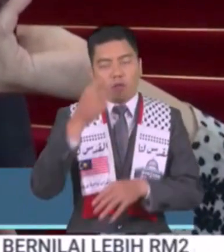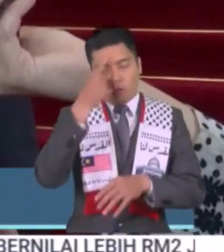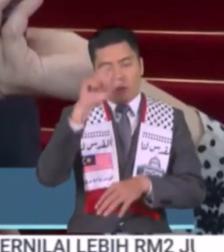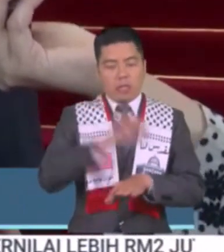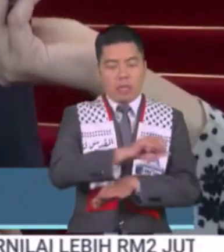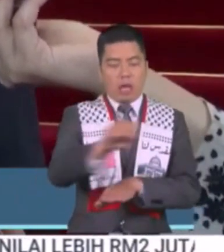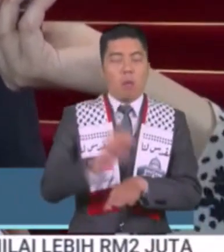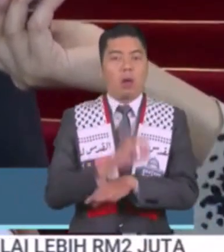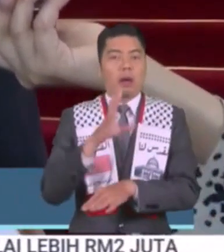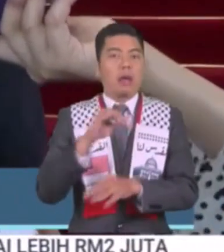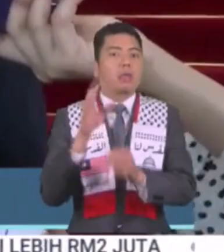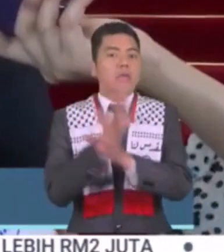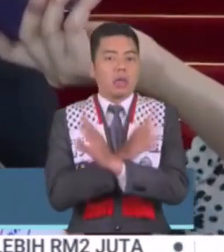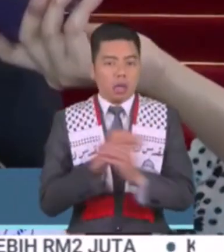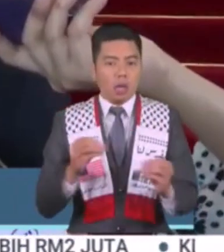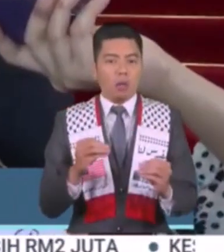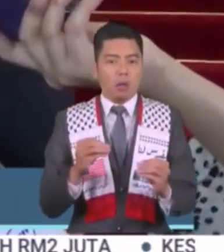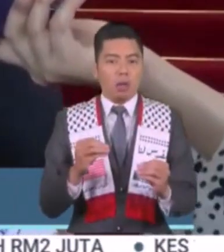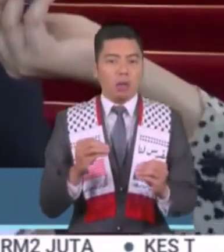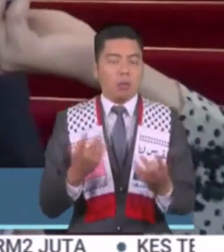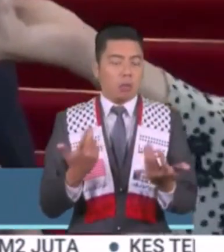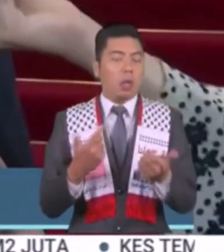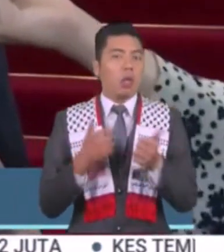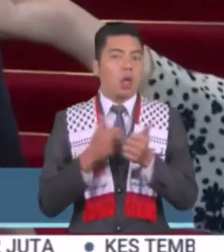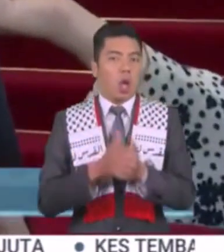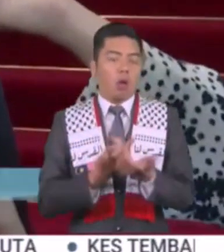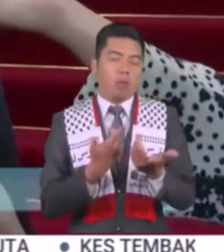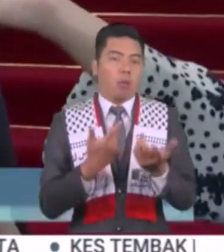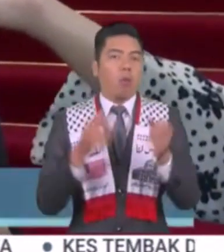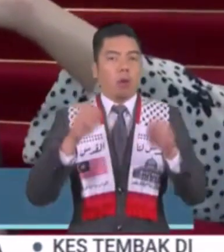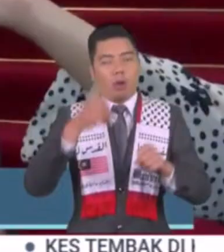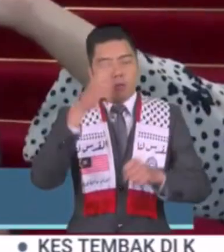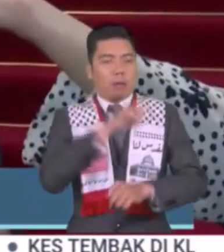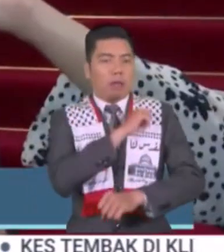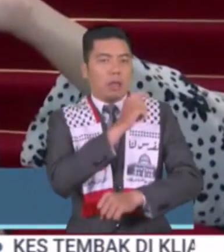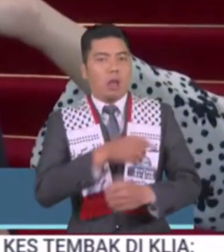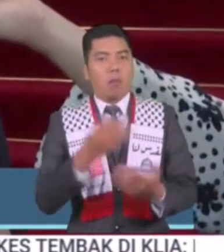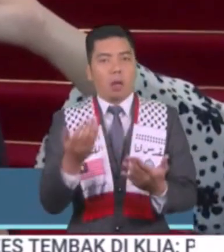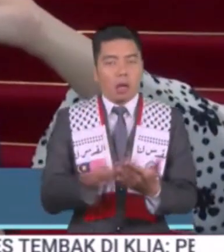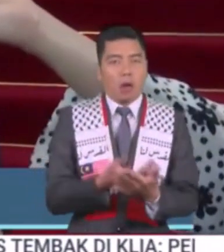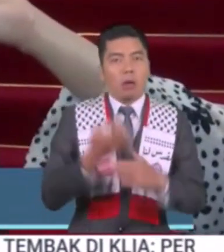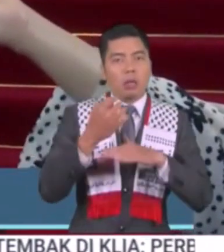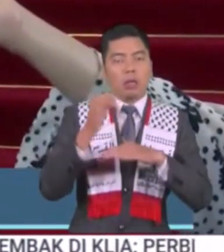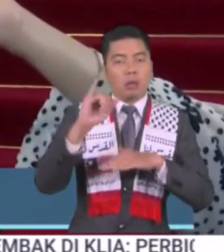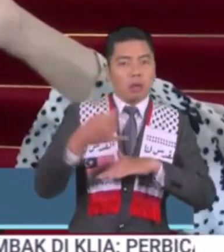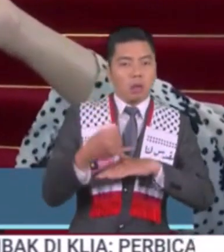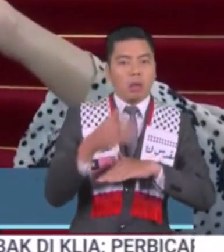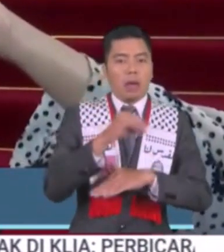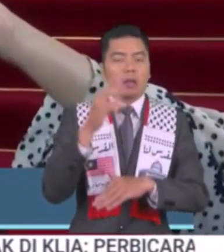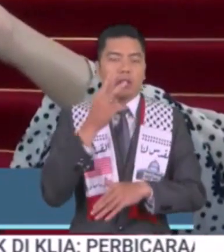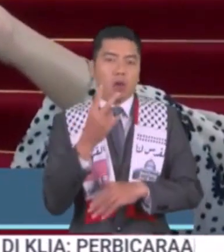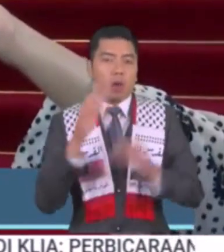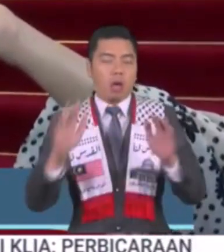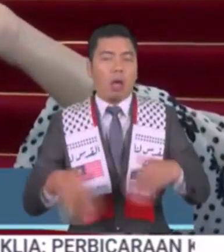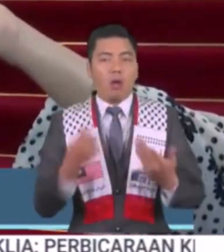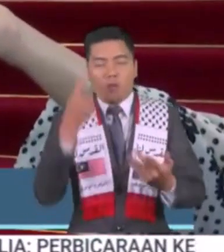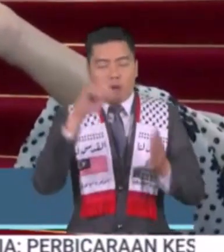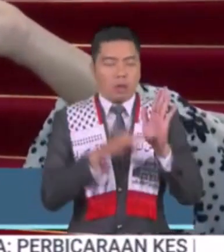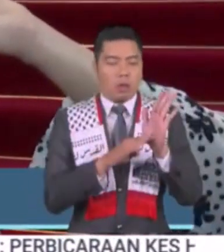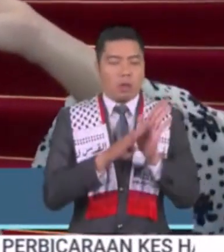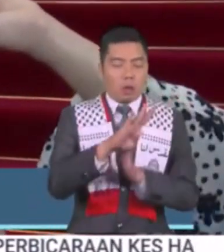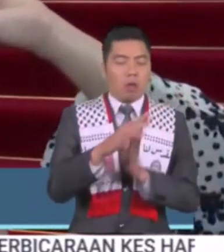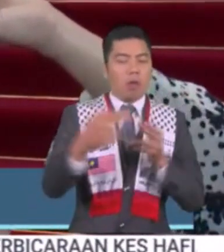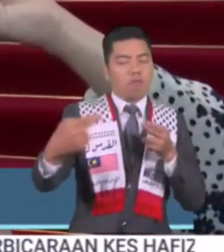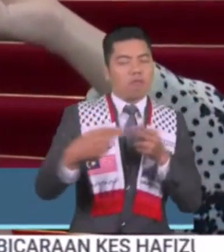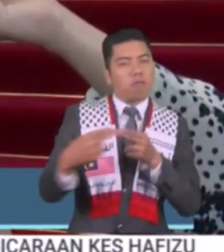and Sarawak. So whether it is in the form of renewable energy imports, we are also looking to see how we can increase the